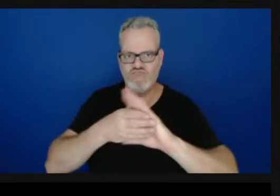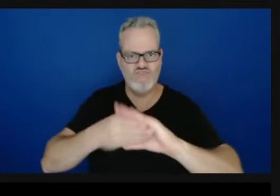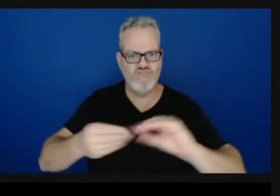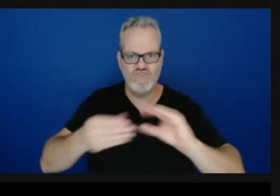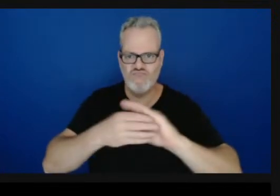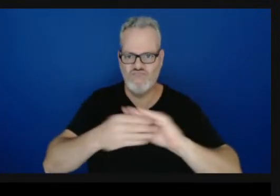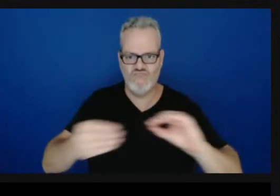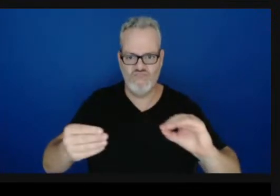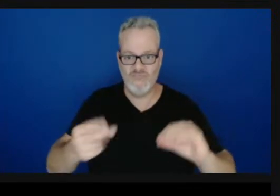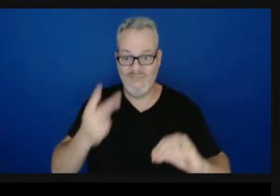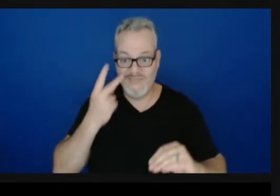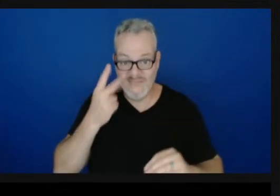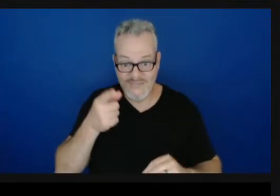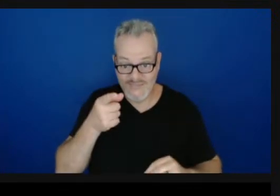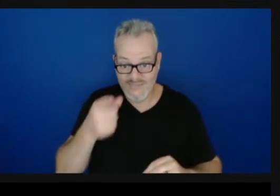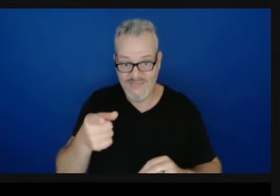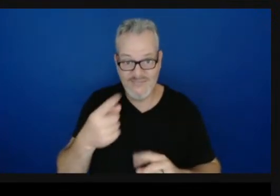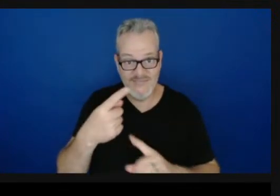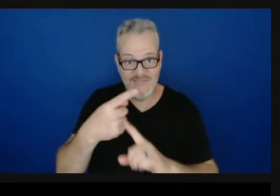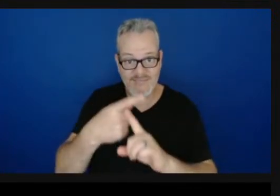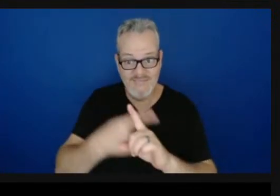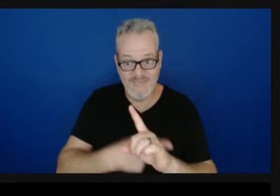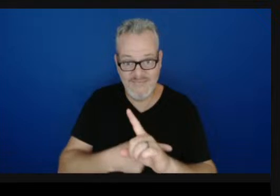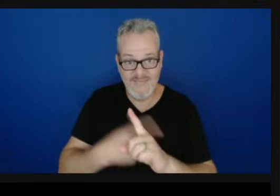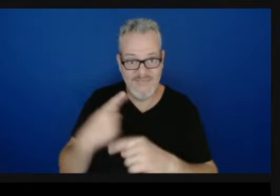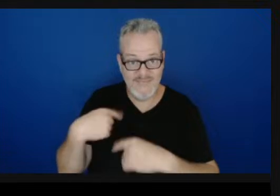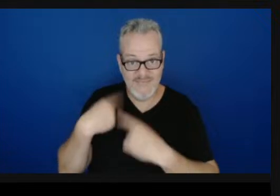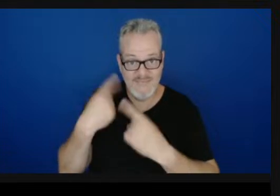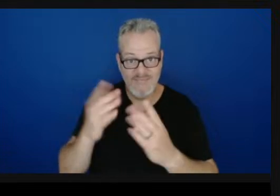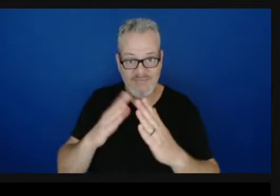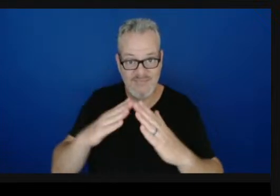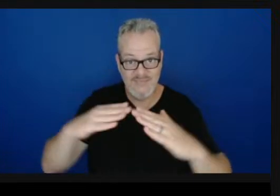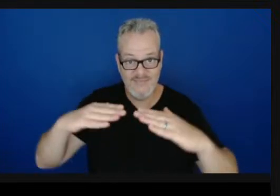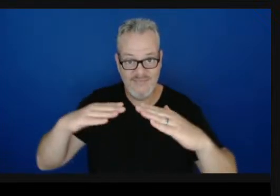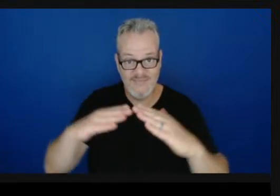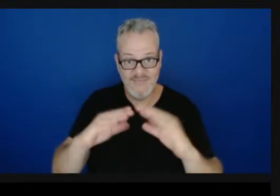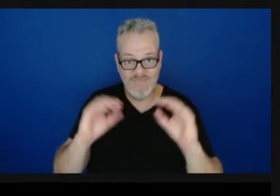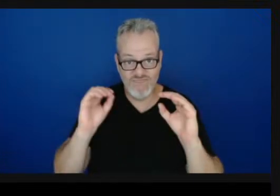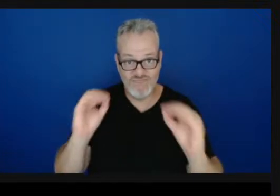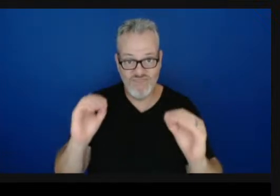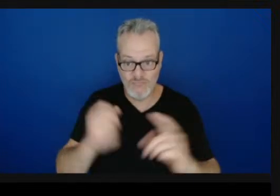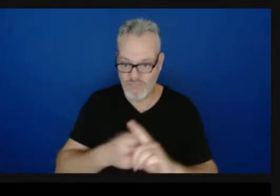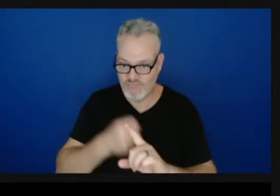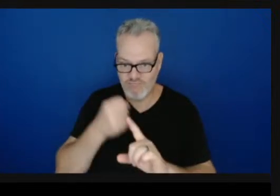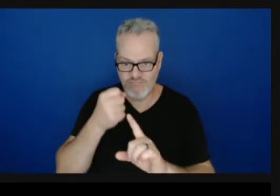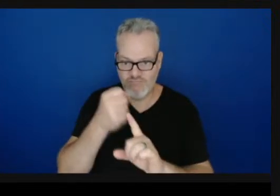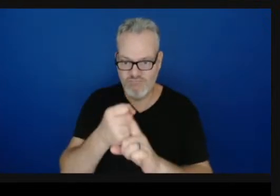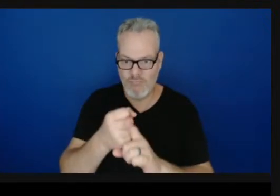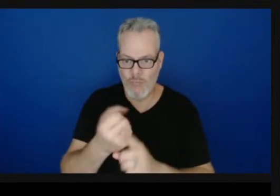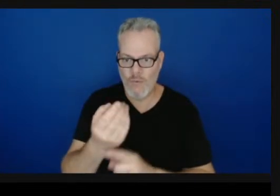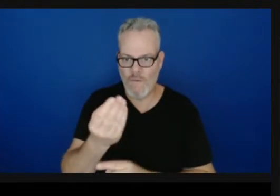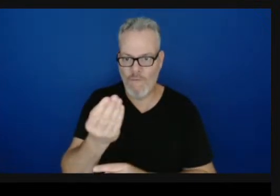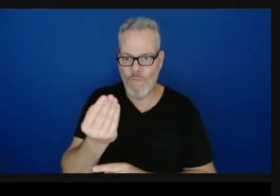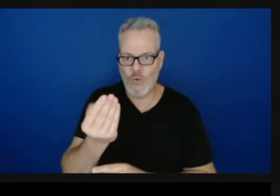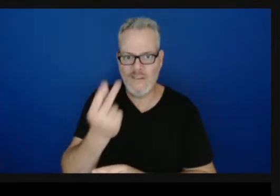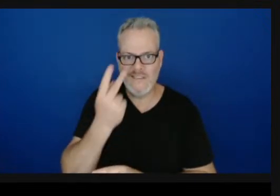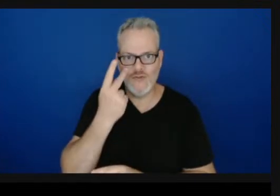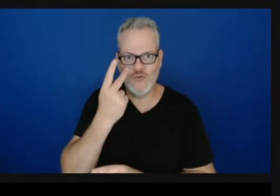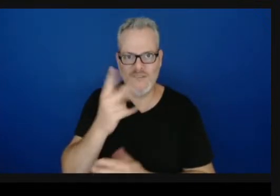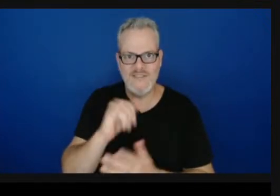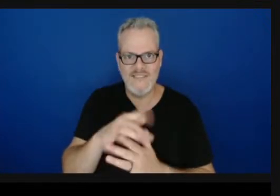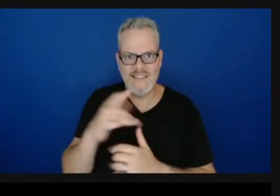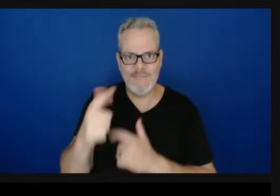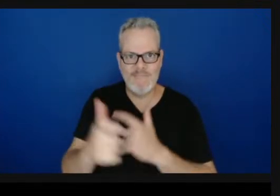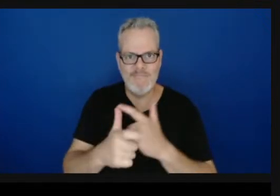There's a last month of tilt, which really picked up that big earthquake, that 4-pointer that preceded the eruption, and otherwise is showing us long-term